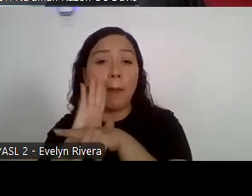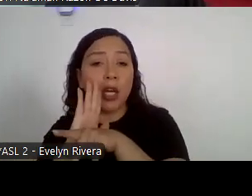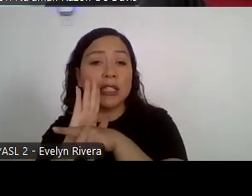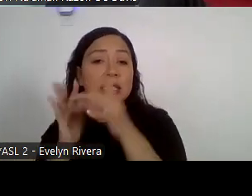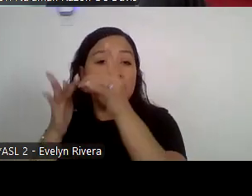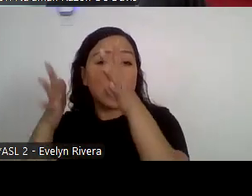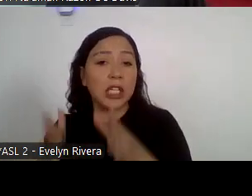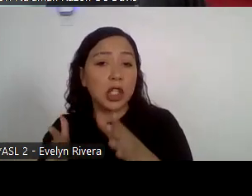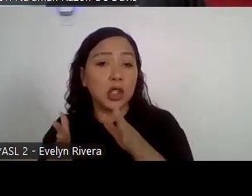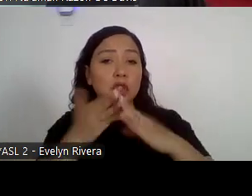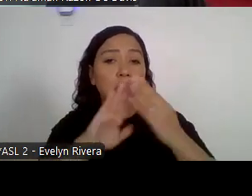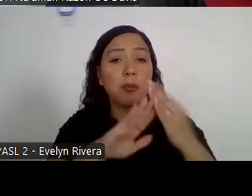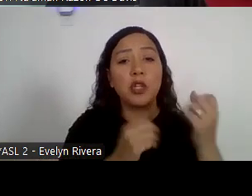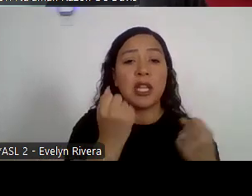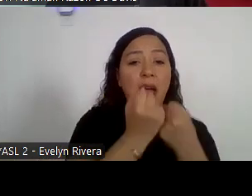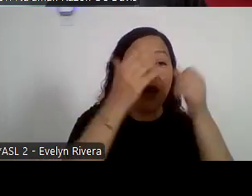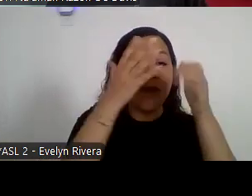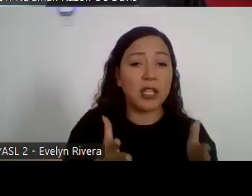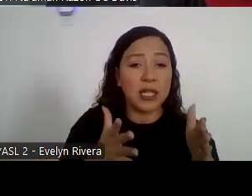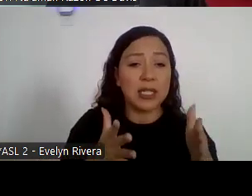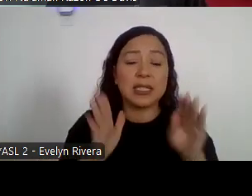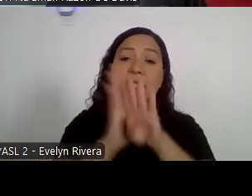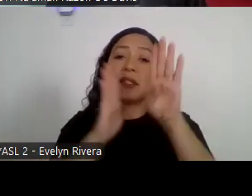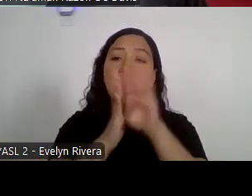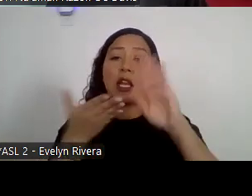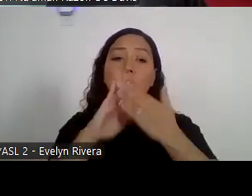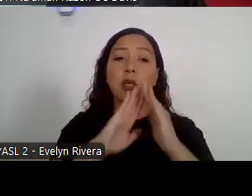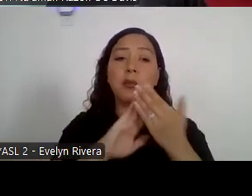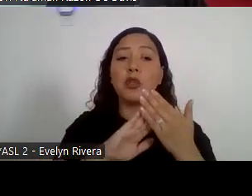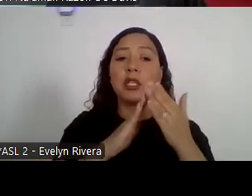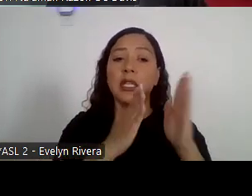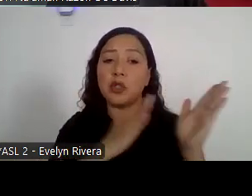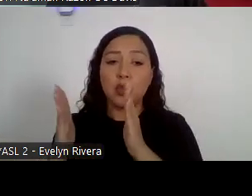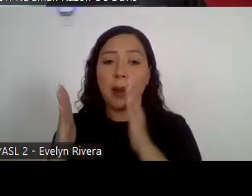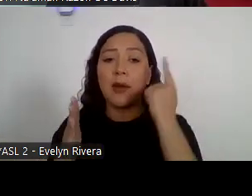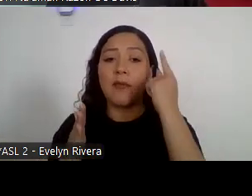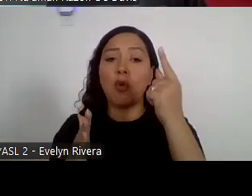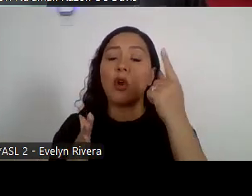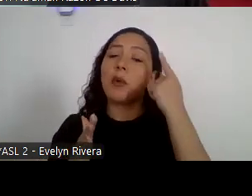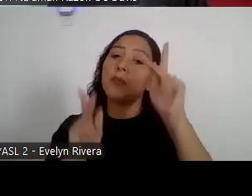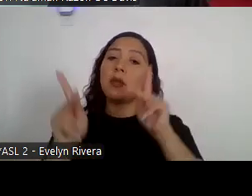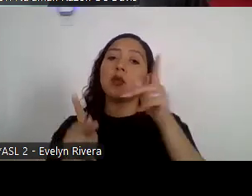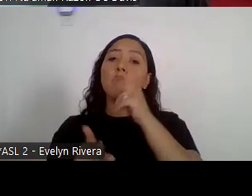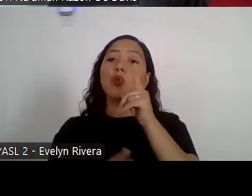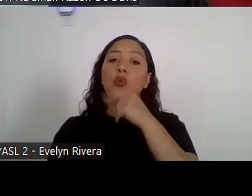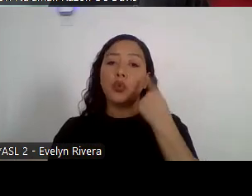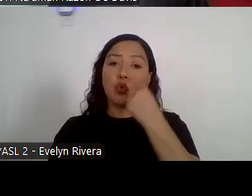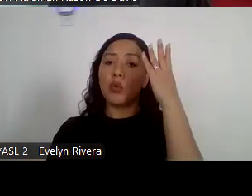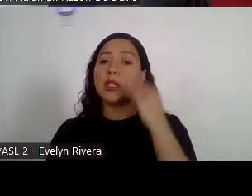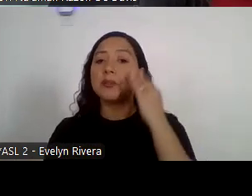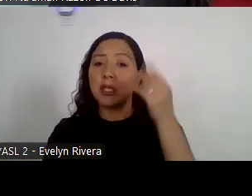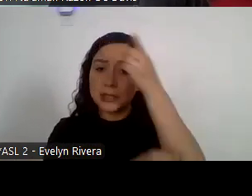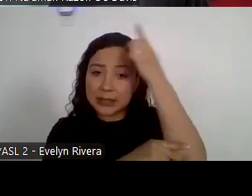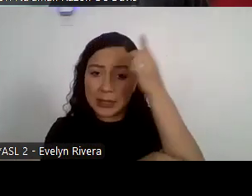and develop community-driven plans to better connect and tailor dementia support for migrants with dementia, and to inform health policies and